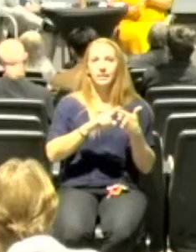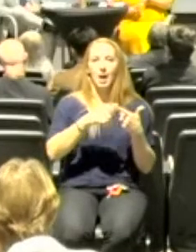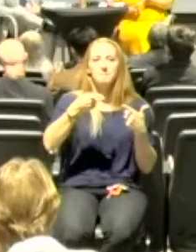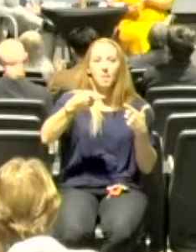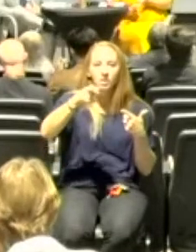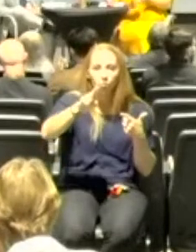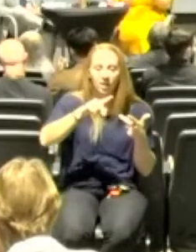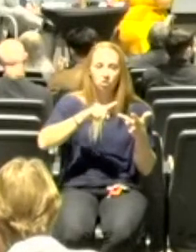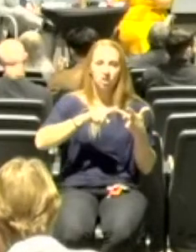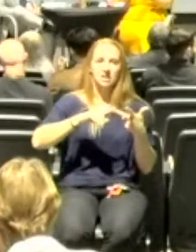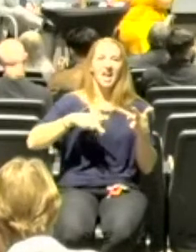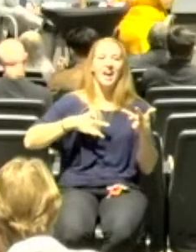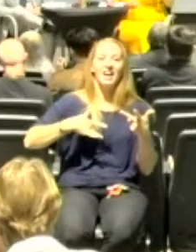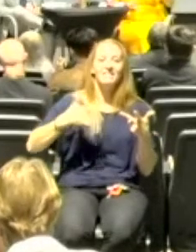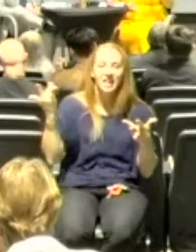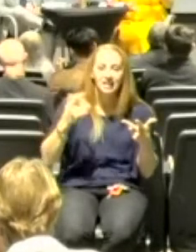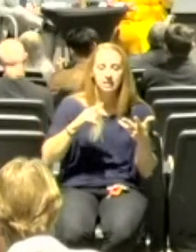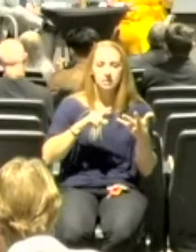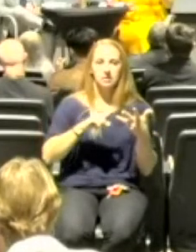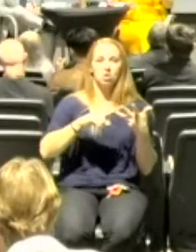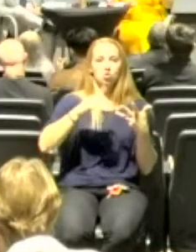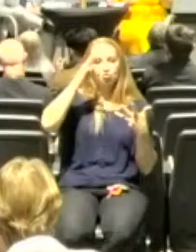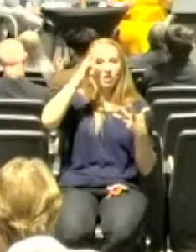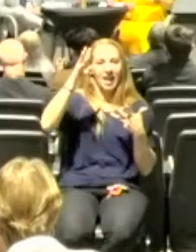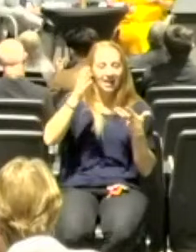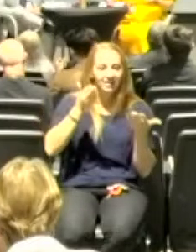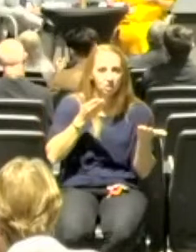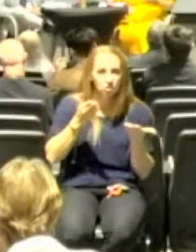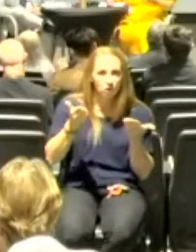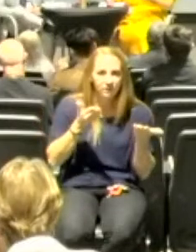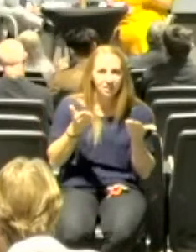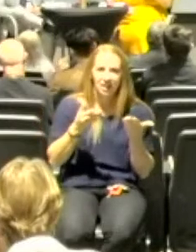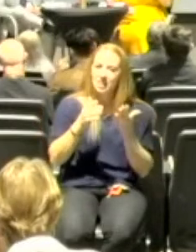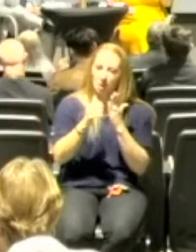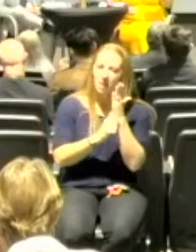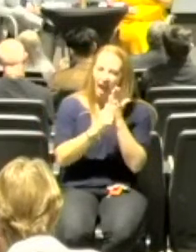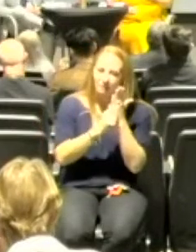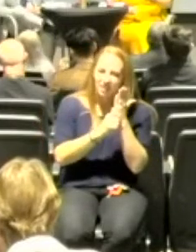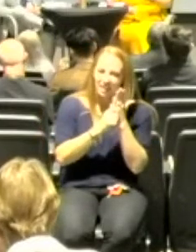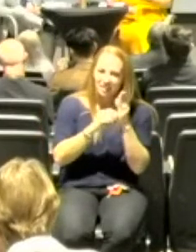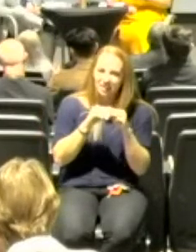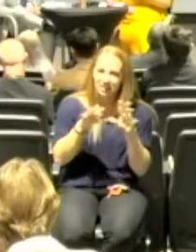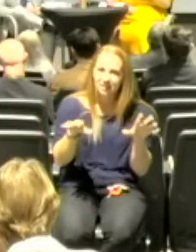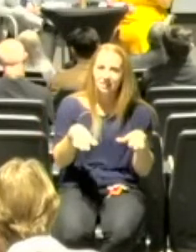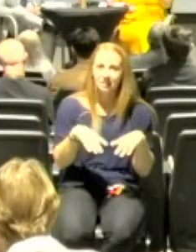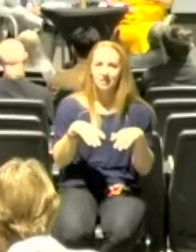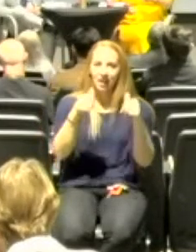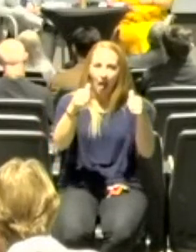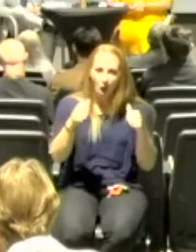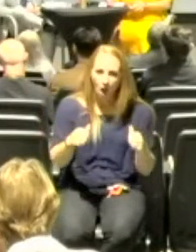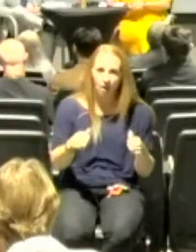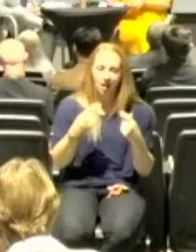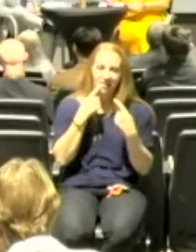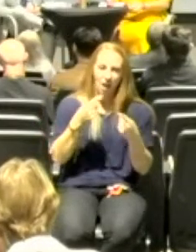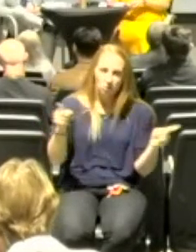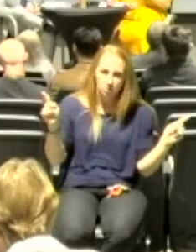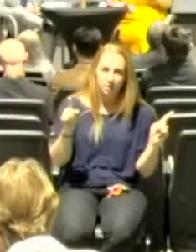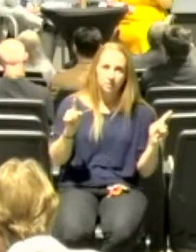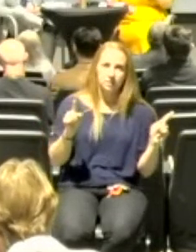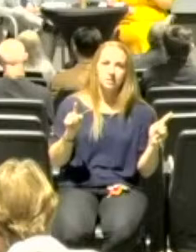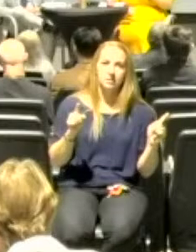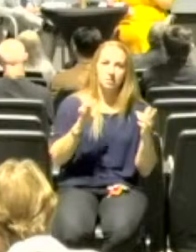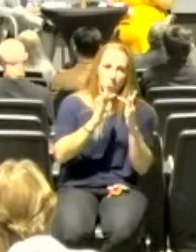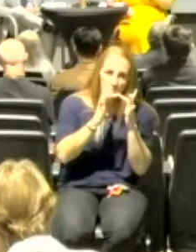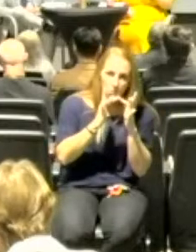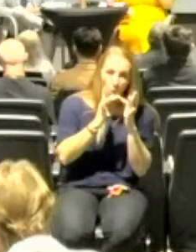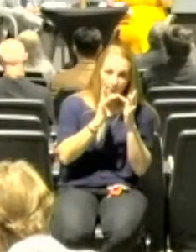we are events, we are creative services. So a lot of the pamphlets you see, a lot of the portal announcements, all of those things are us. We